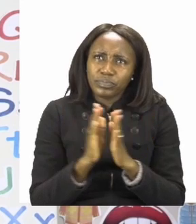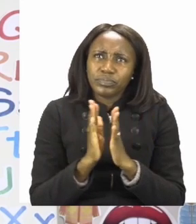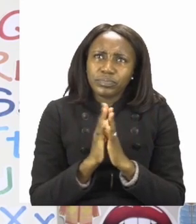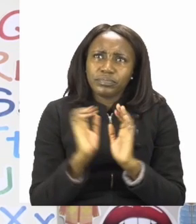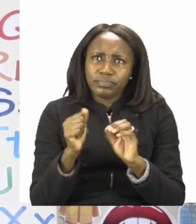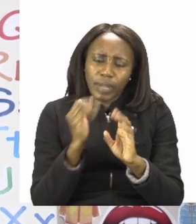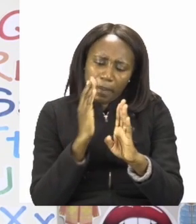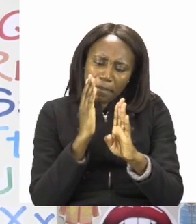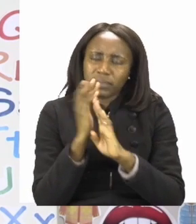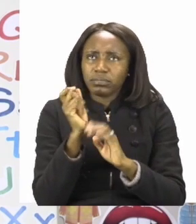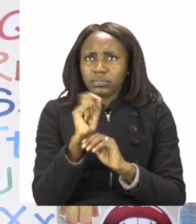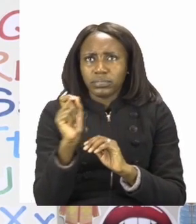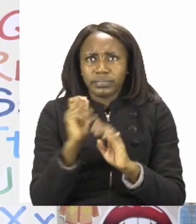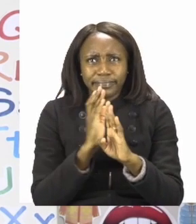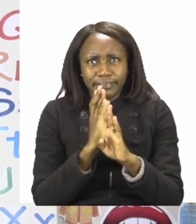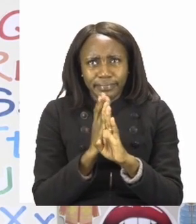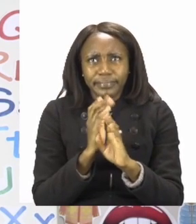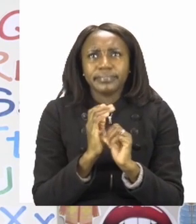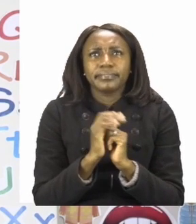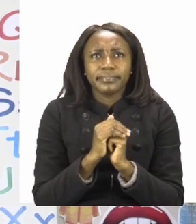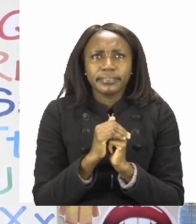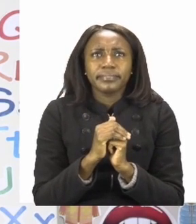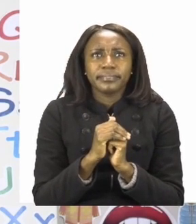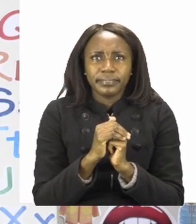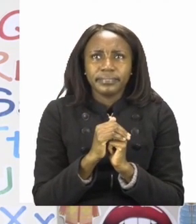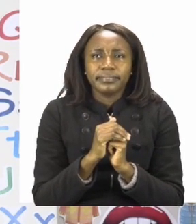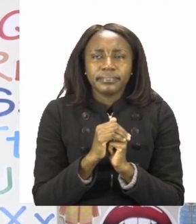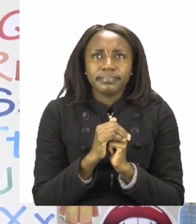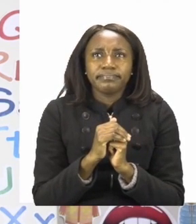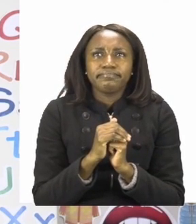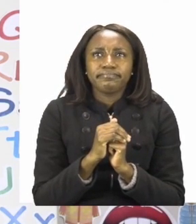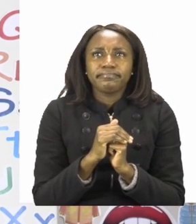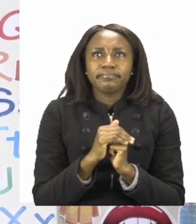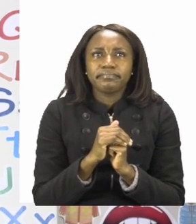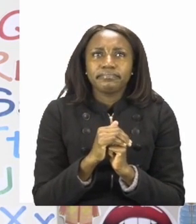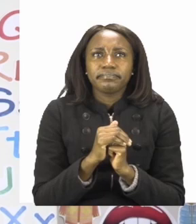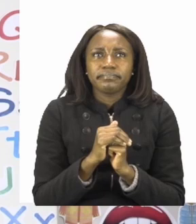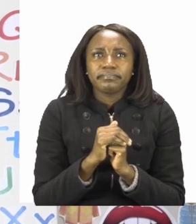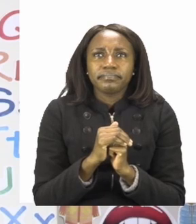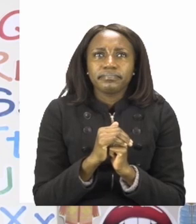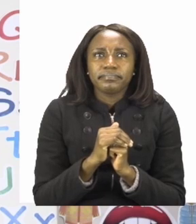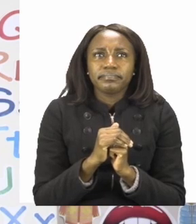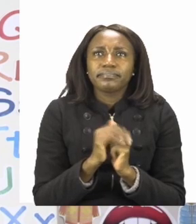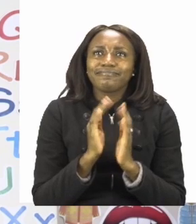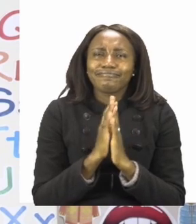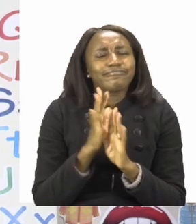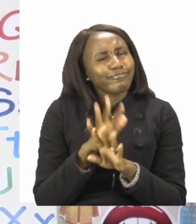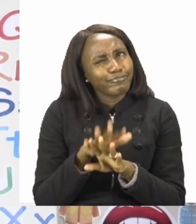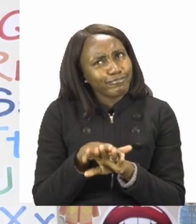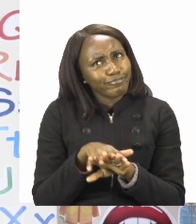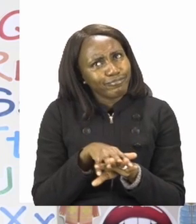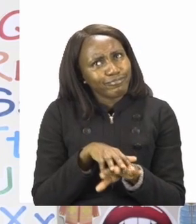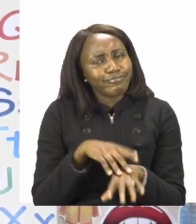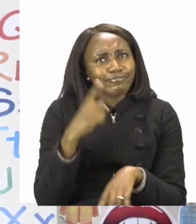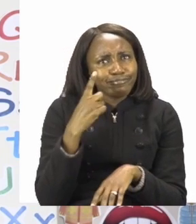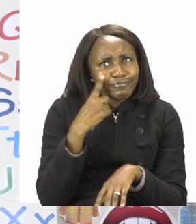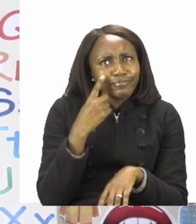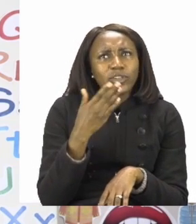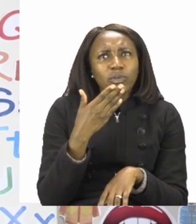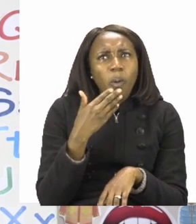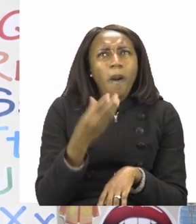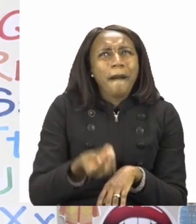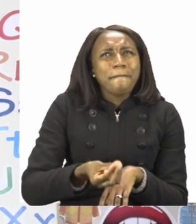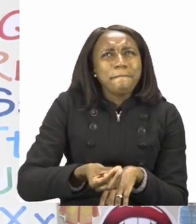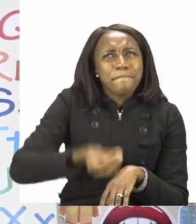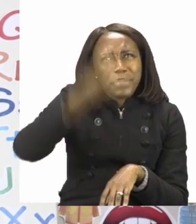correct way. And then you press your pencil down hard. Take your time to check which ones are the taller